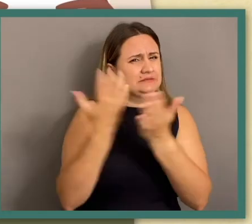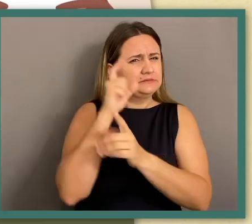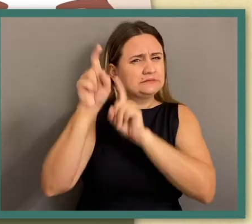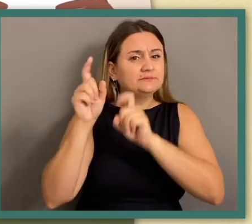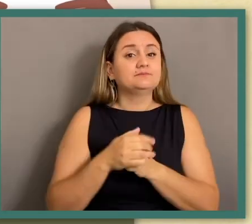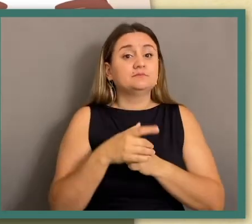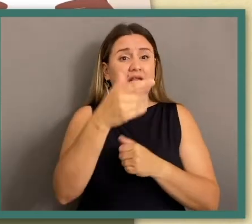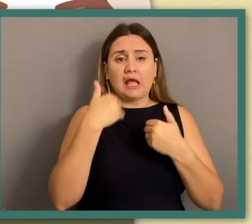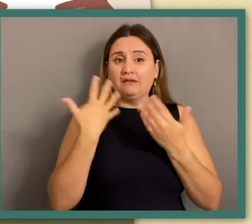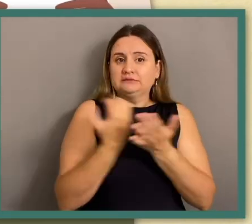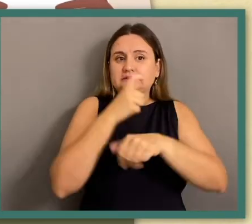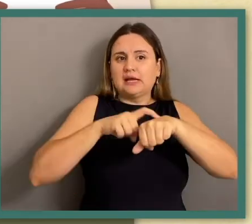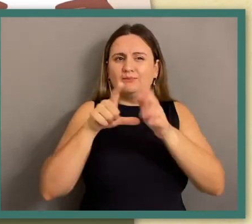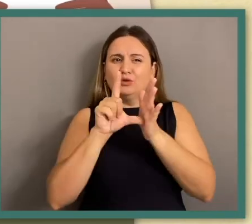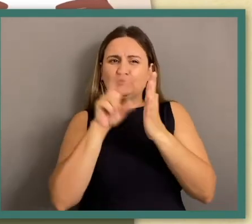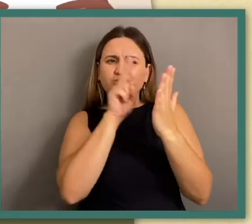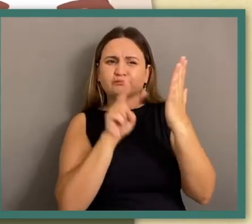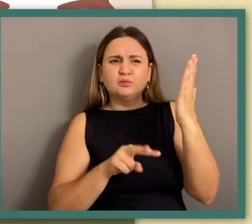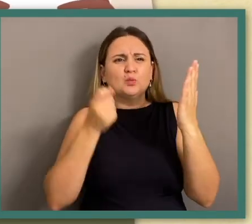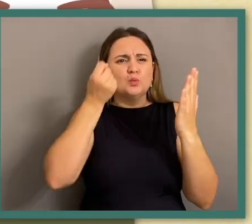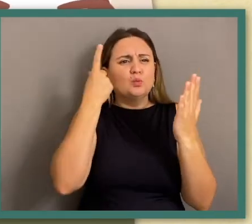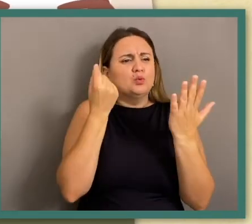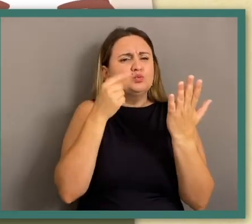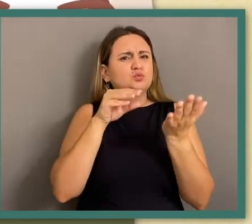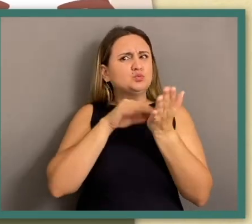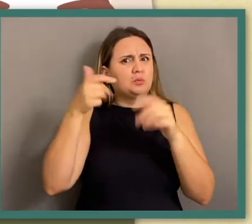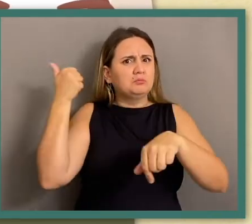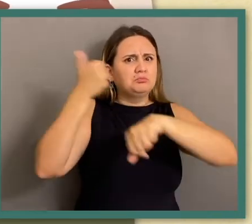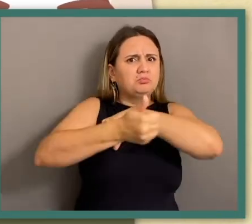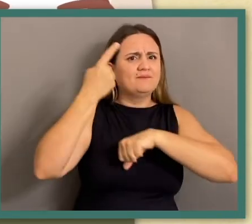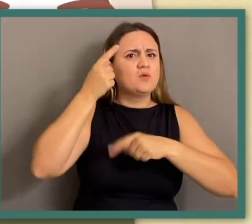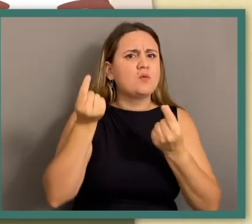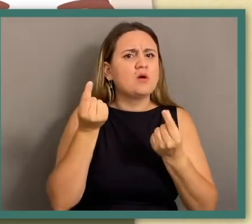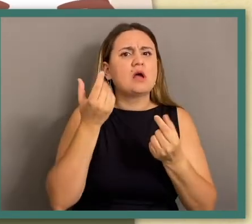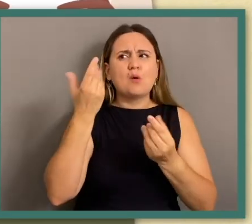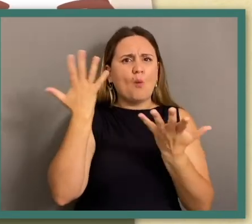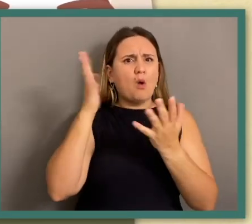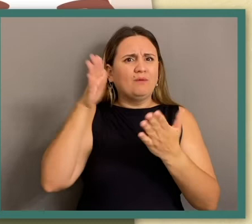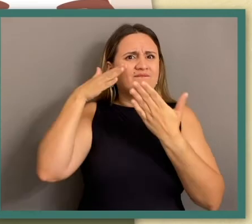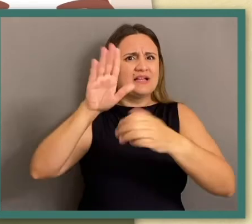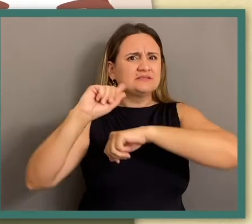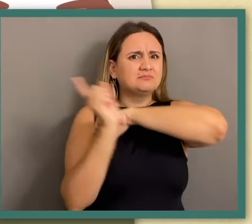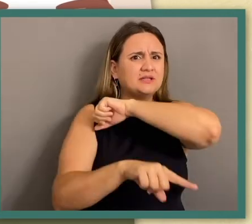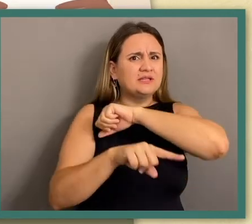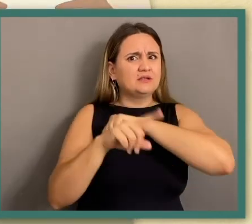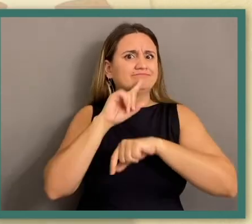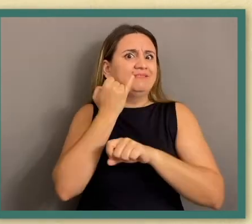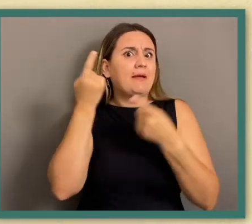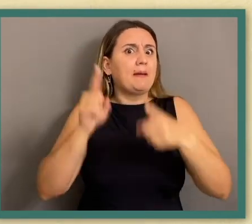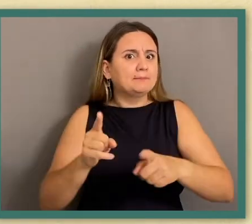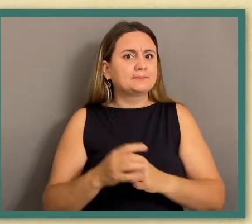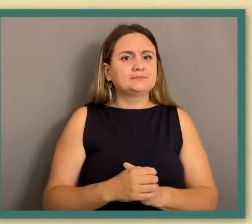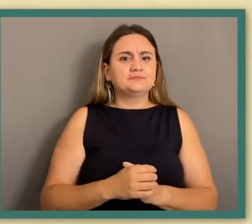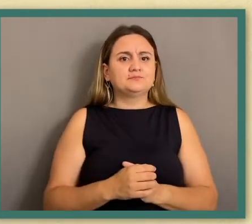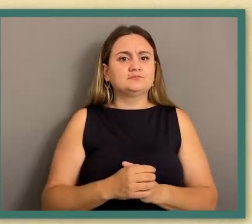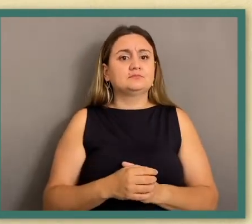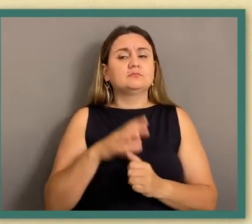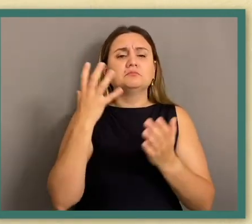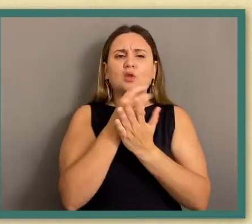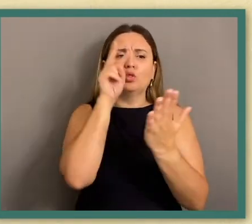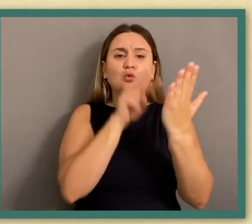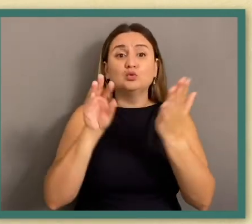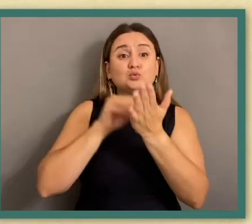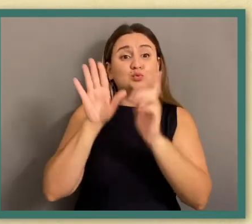have time to review and understand what the student is being accused of and what disciplinary action they may face. Look at the student's